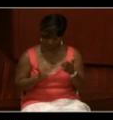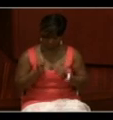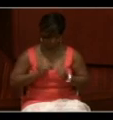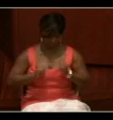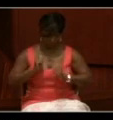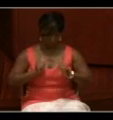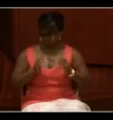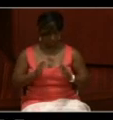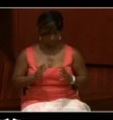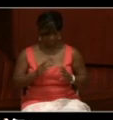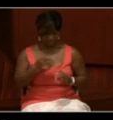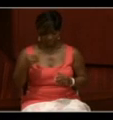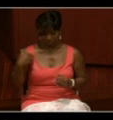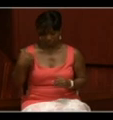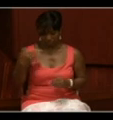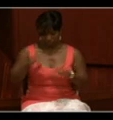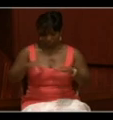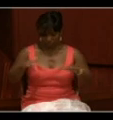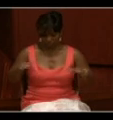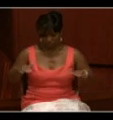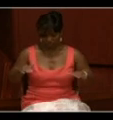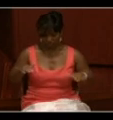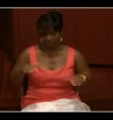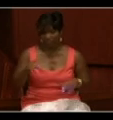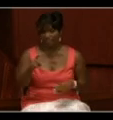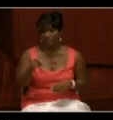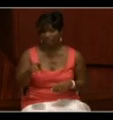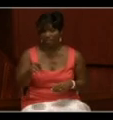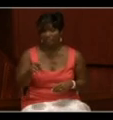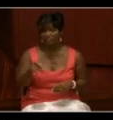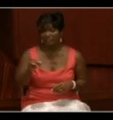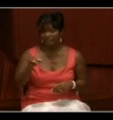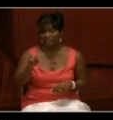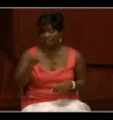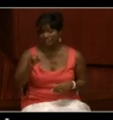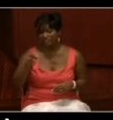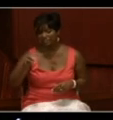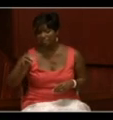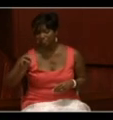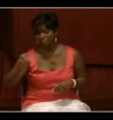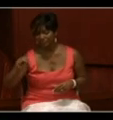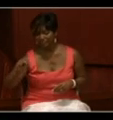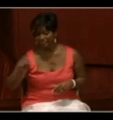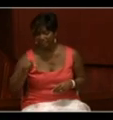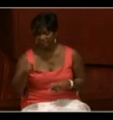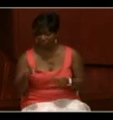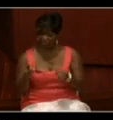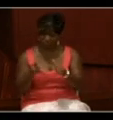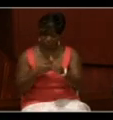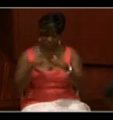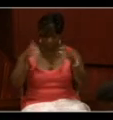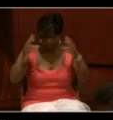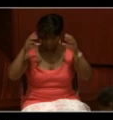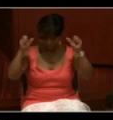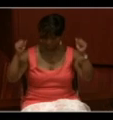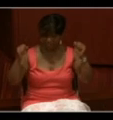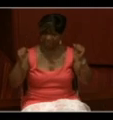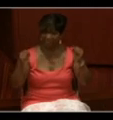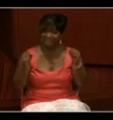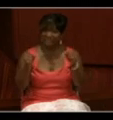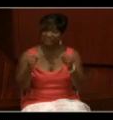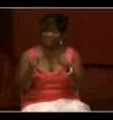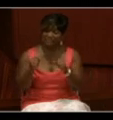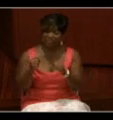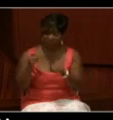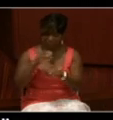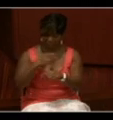children. Dr. Sun Yat-sen, who we see to the left of this slide, he was the first president of Democratic China,